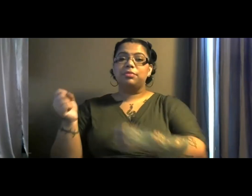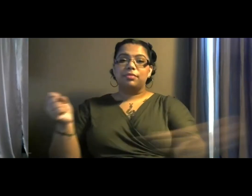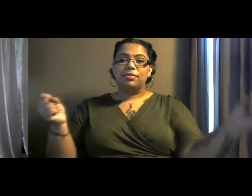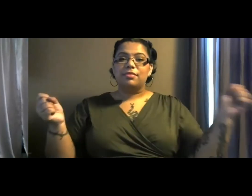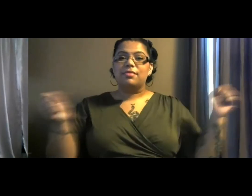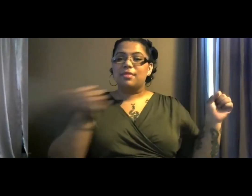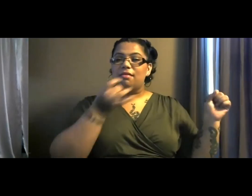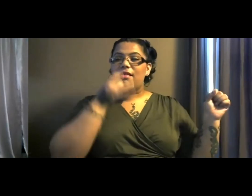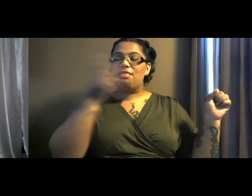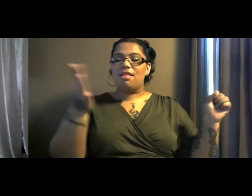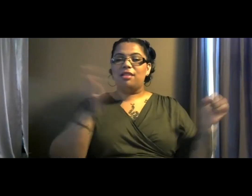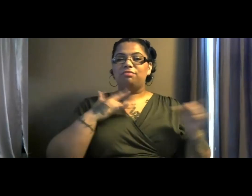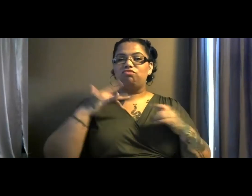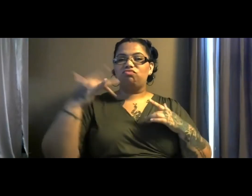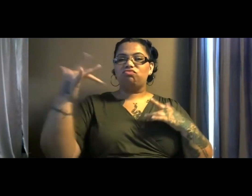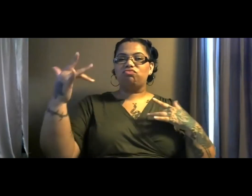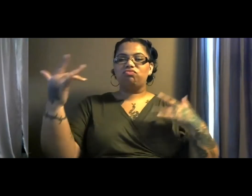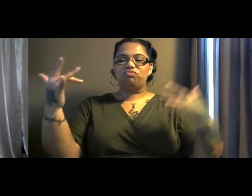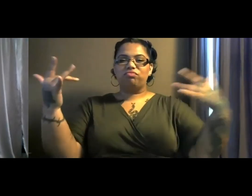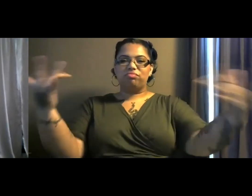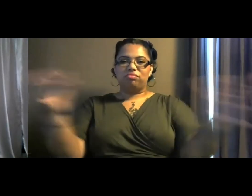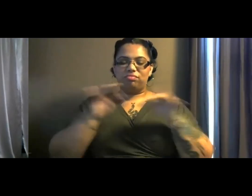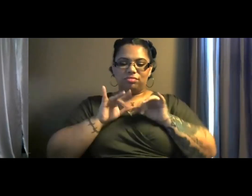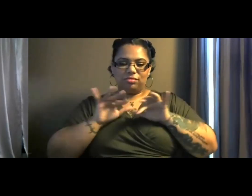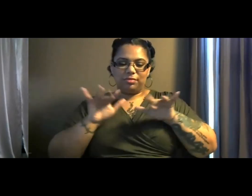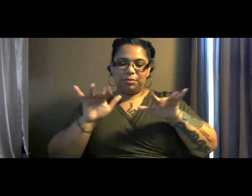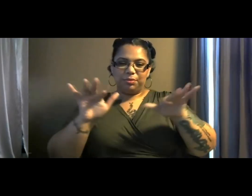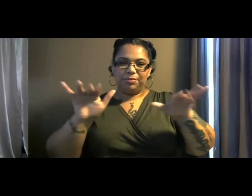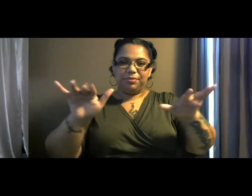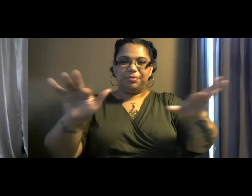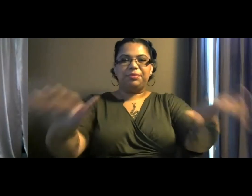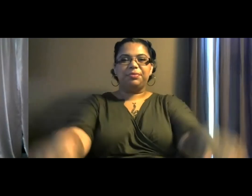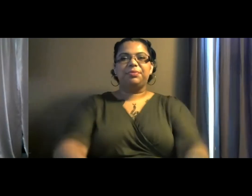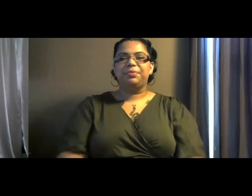Open up and let your light shine on.